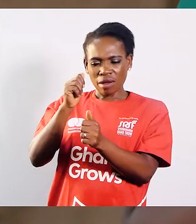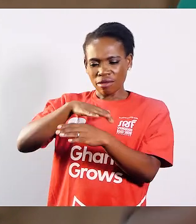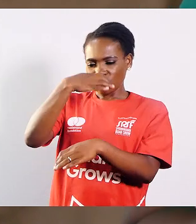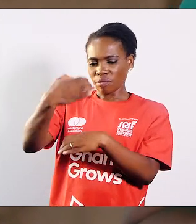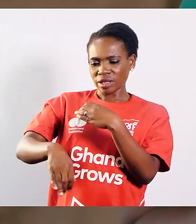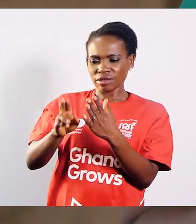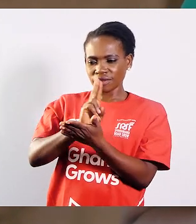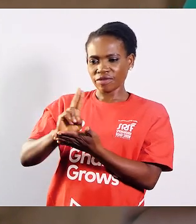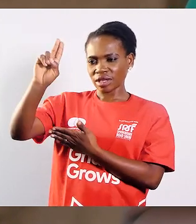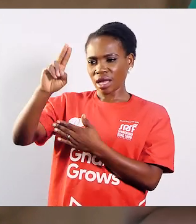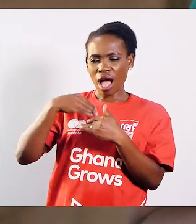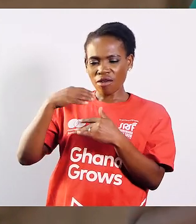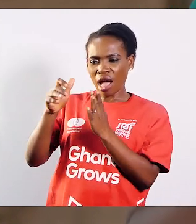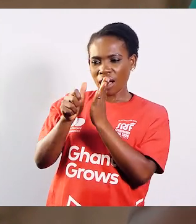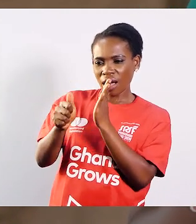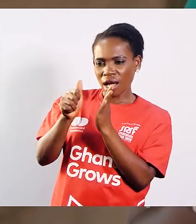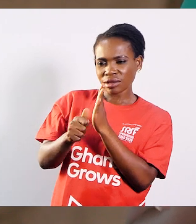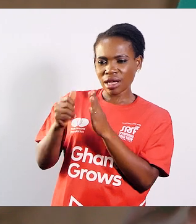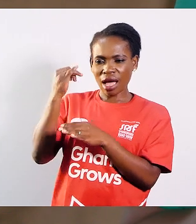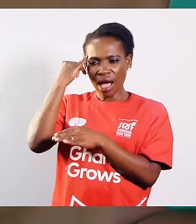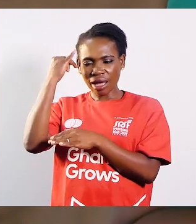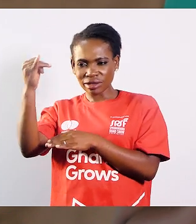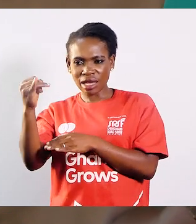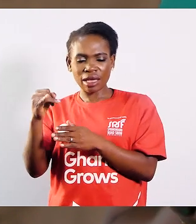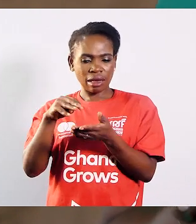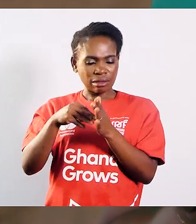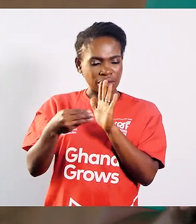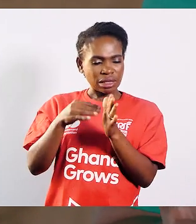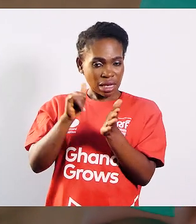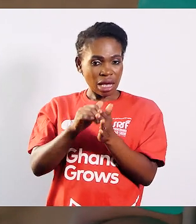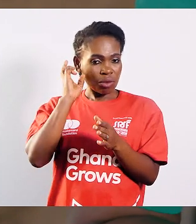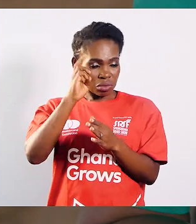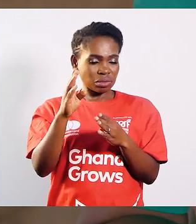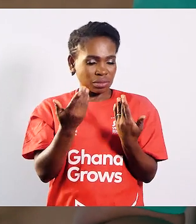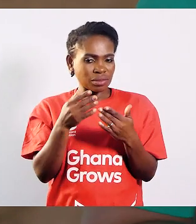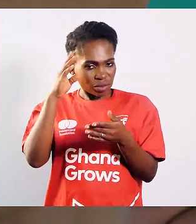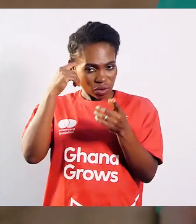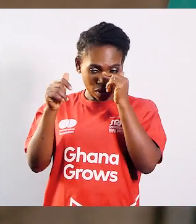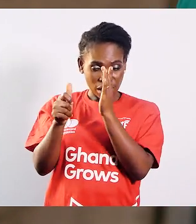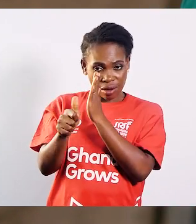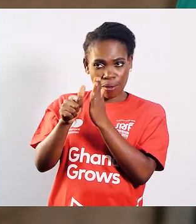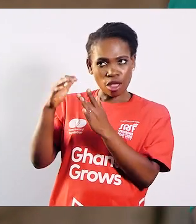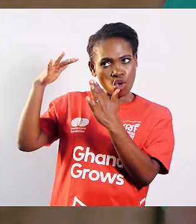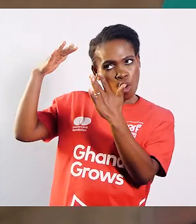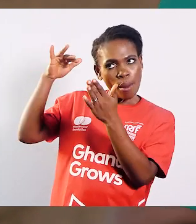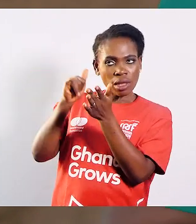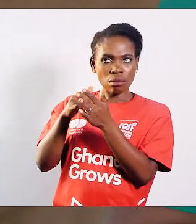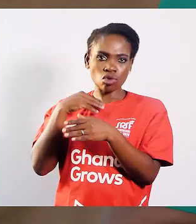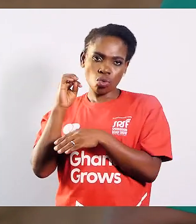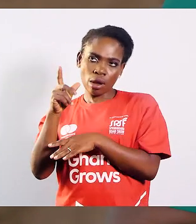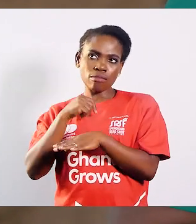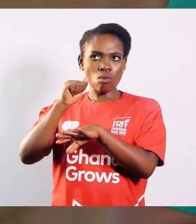have doubts about whether or not to go into mushroom farming? Because we don't hear a lot about people going into mushroom farming, especially after they